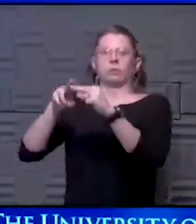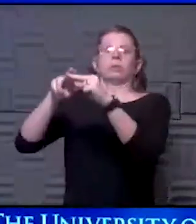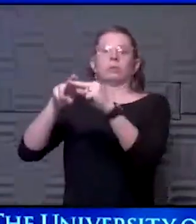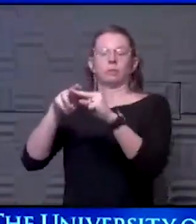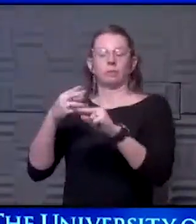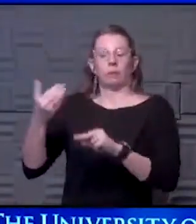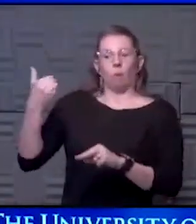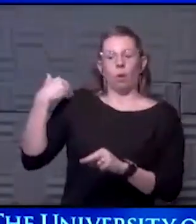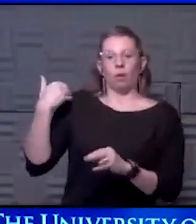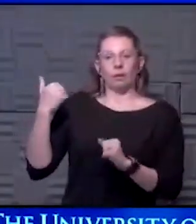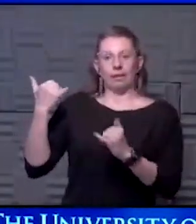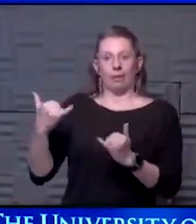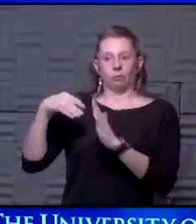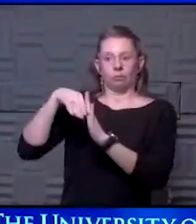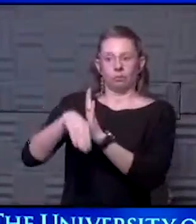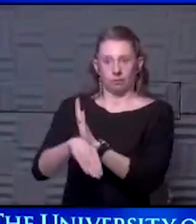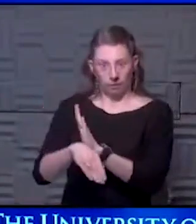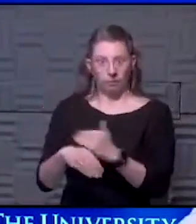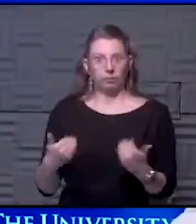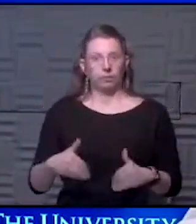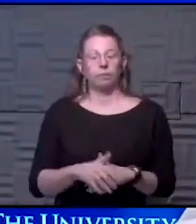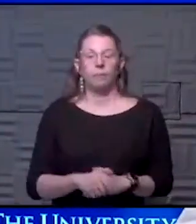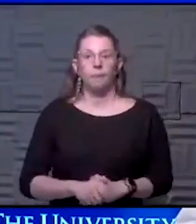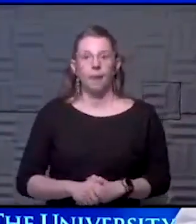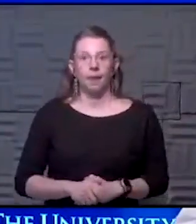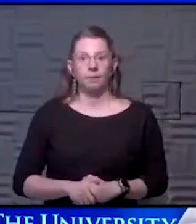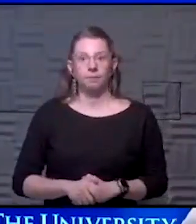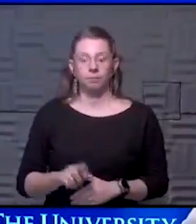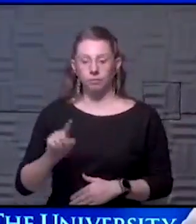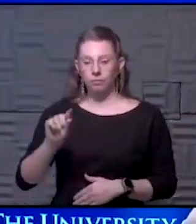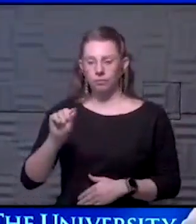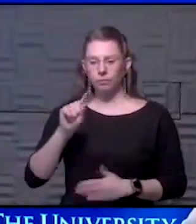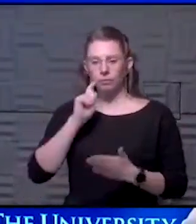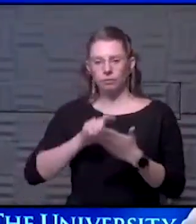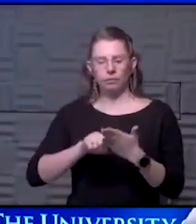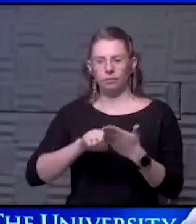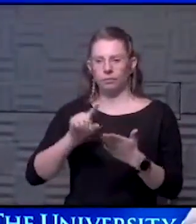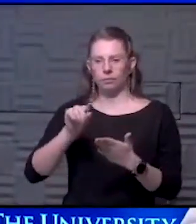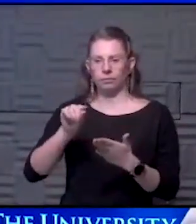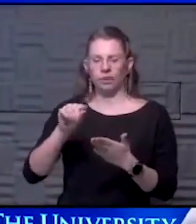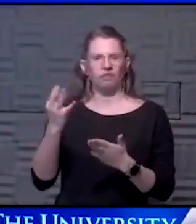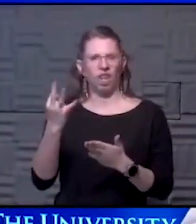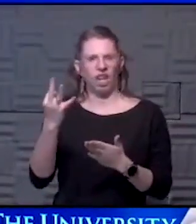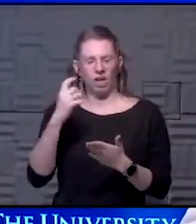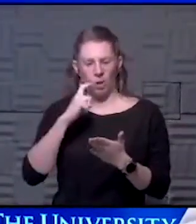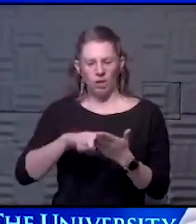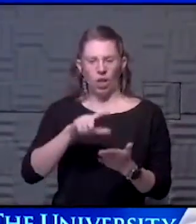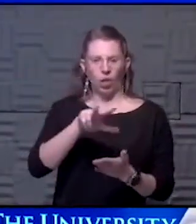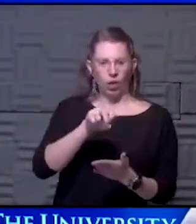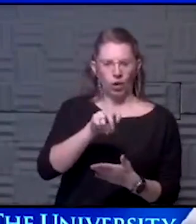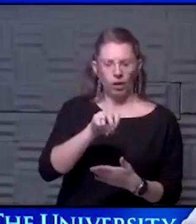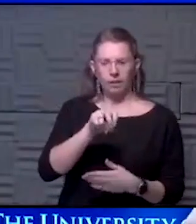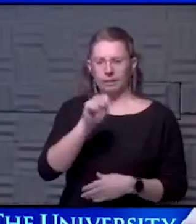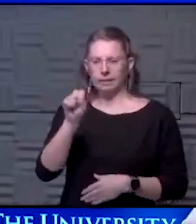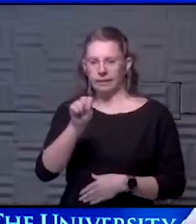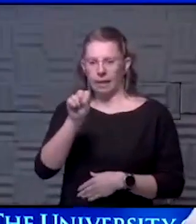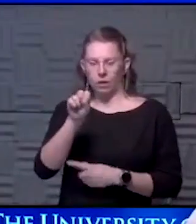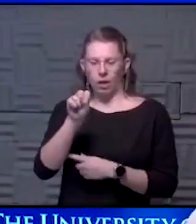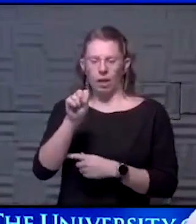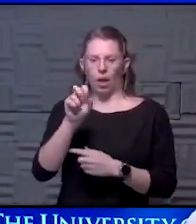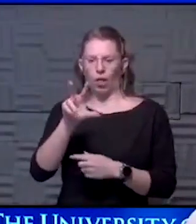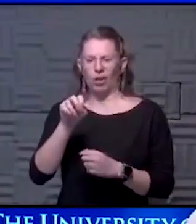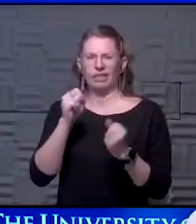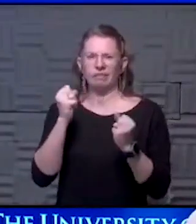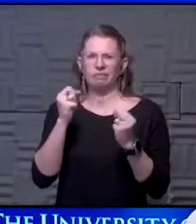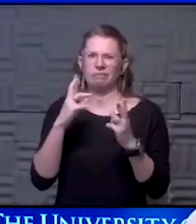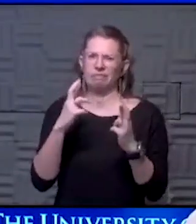this really represents a significant drop for us. We haven't been in the 20s. I saw that happen over the weekend. Like Friday we were at 30. Saturday we were at 30. I'm like, oh, come